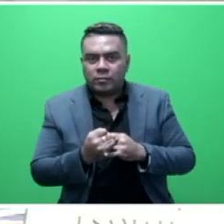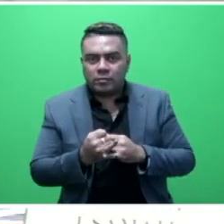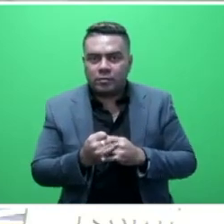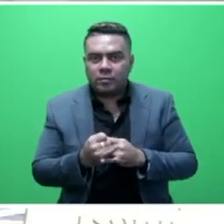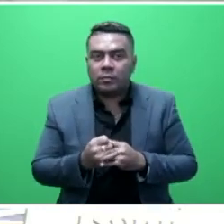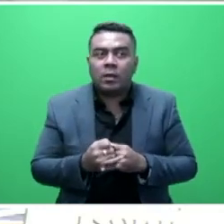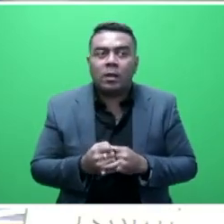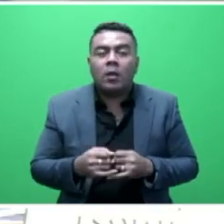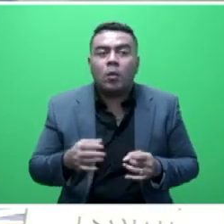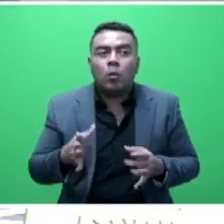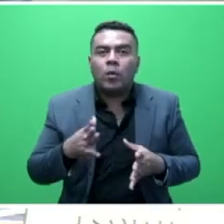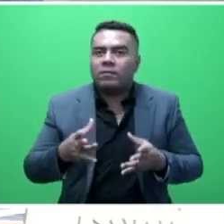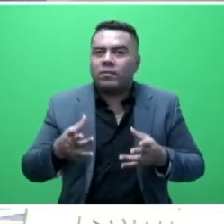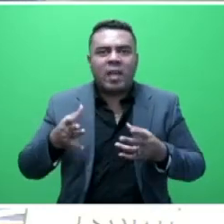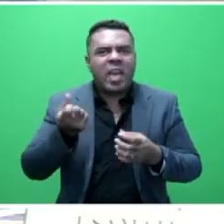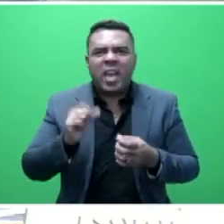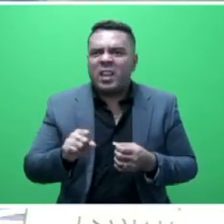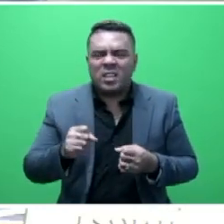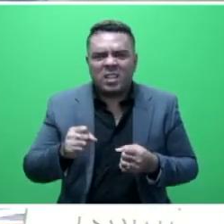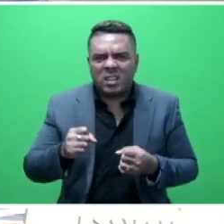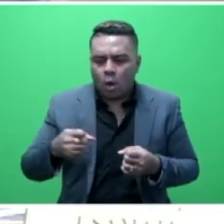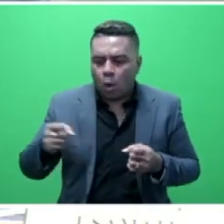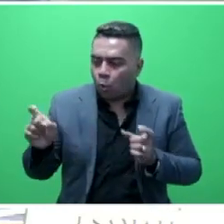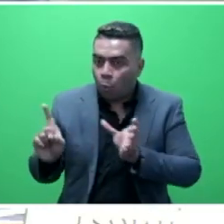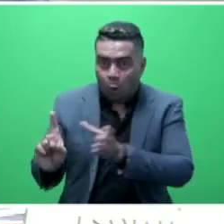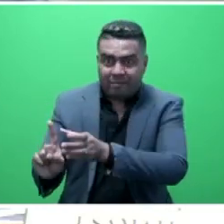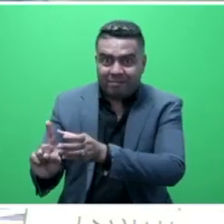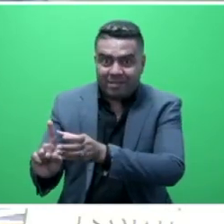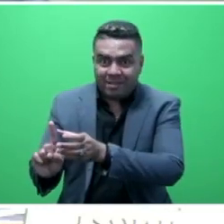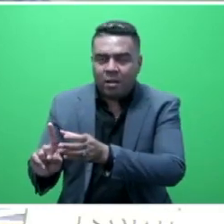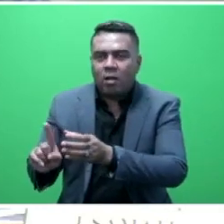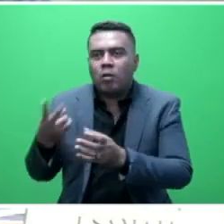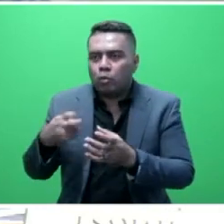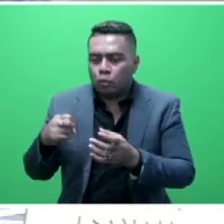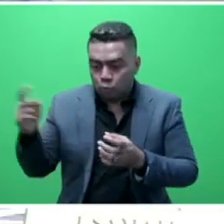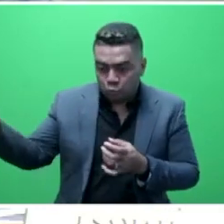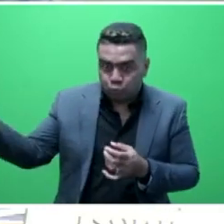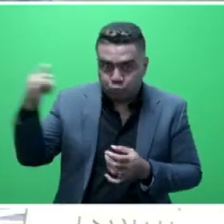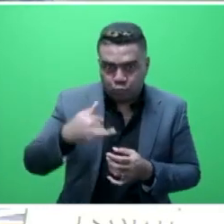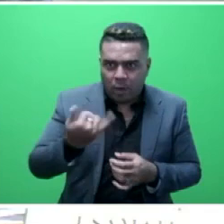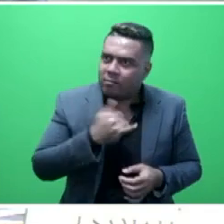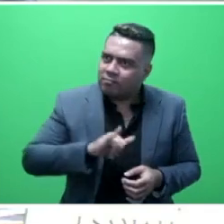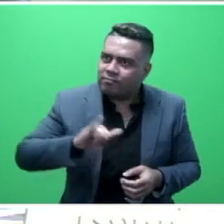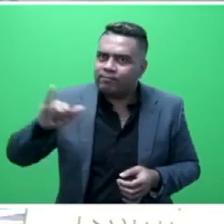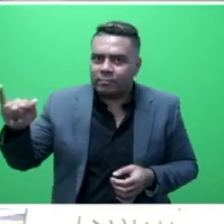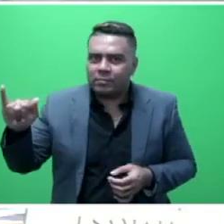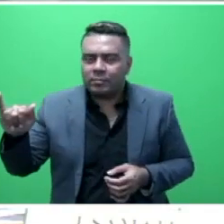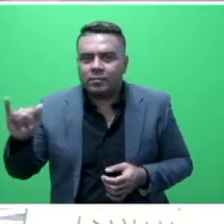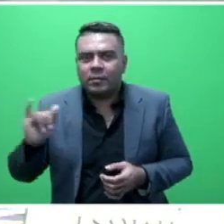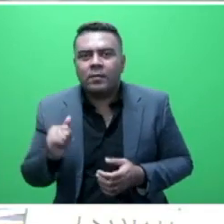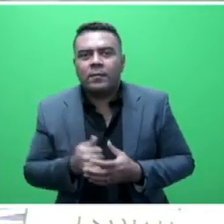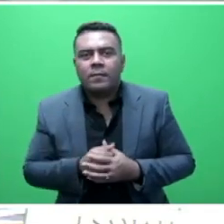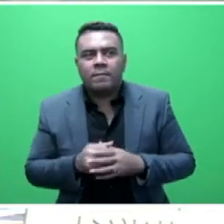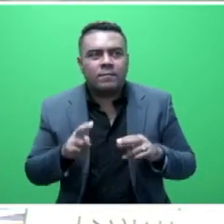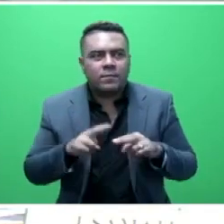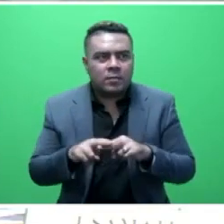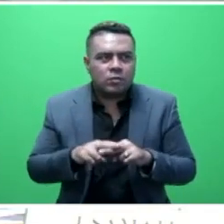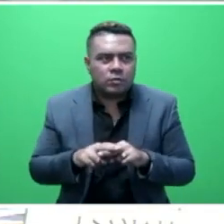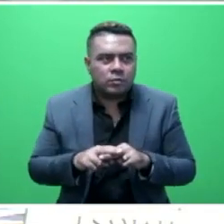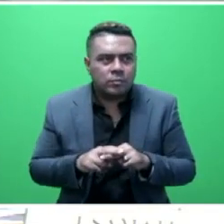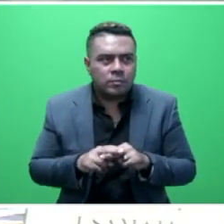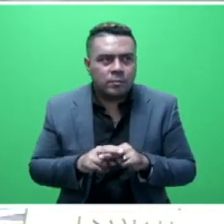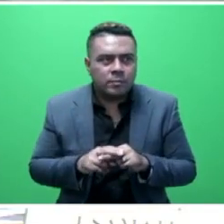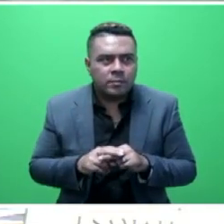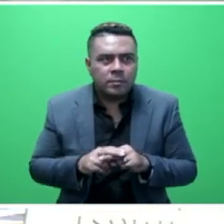removed any quarantine requirement for travellers to and from Fiji, a huge vote of confidence in our handling of this pandemic